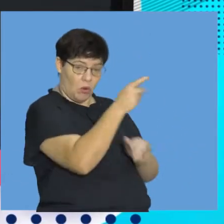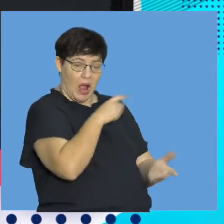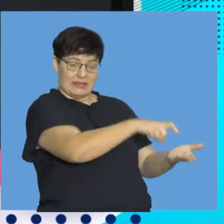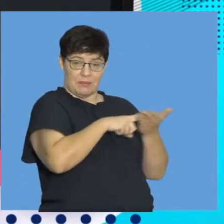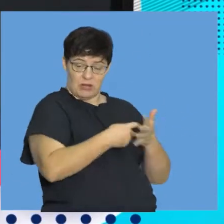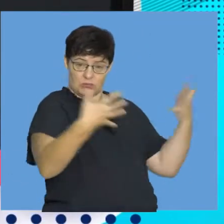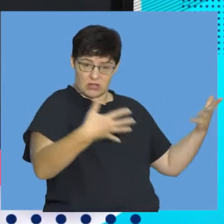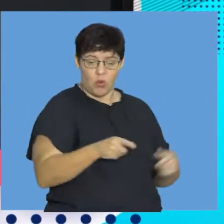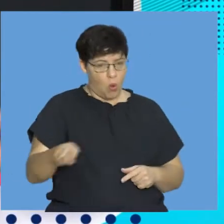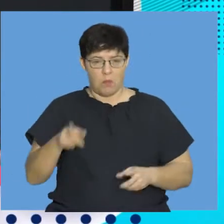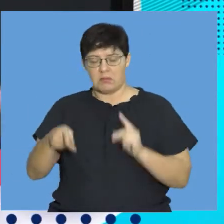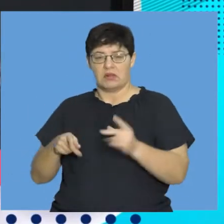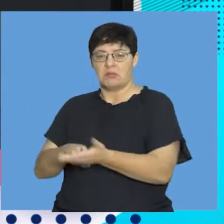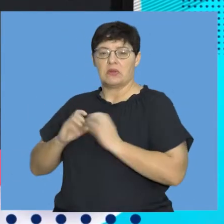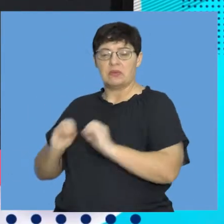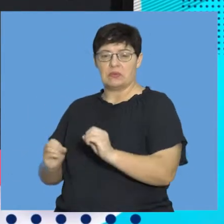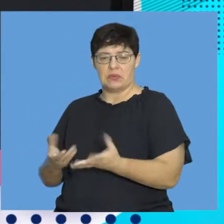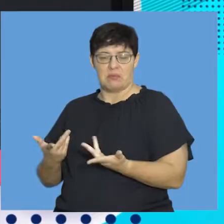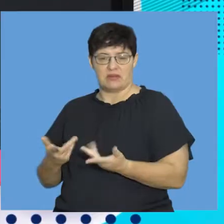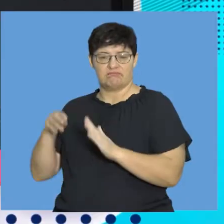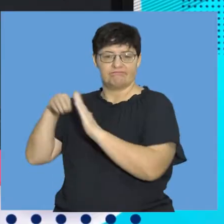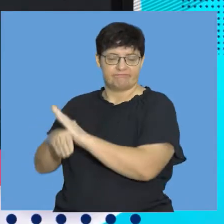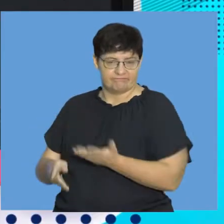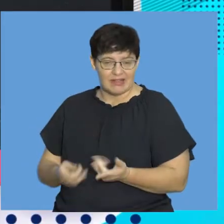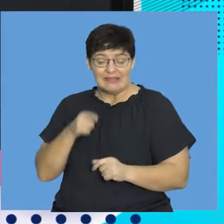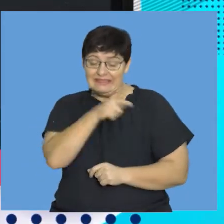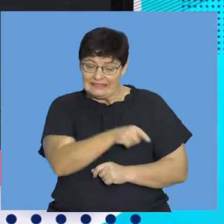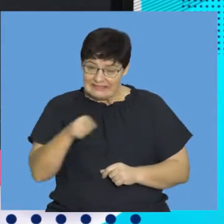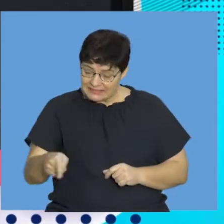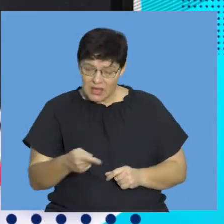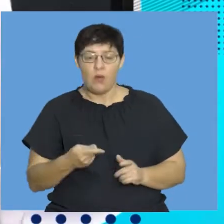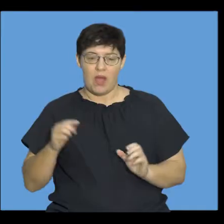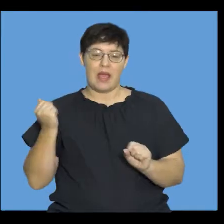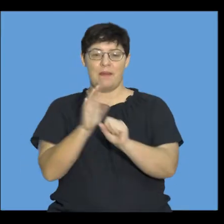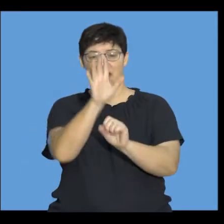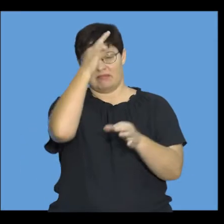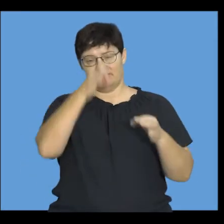depression. All of that would impact on your budgeting decisions.